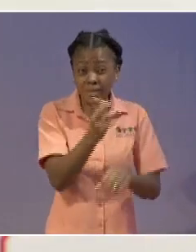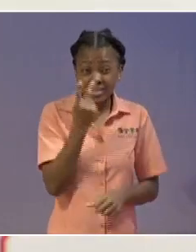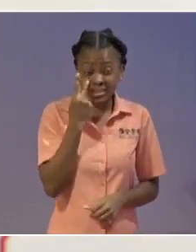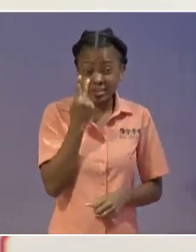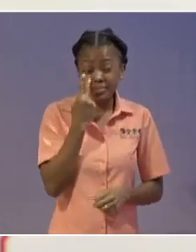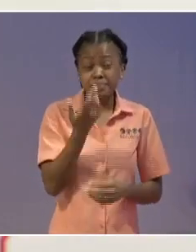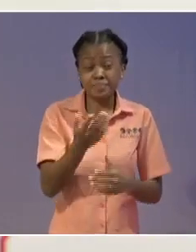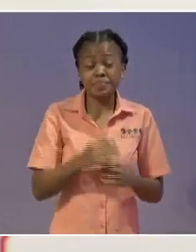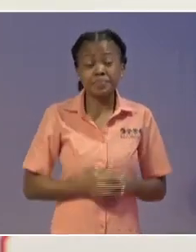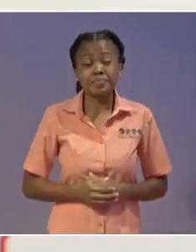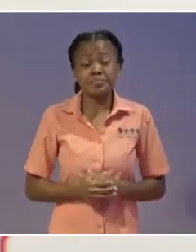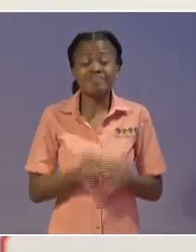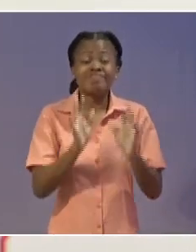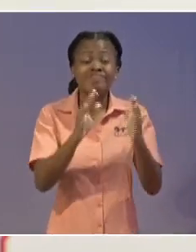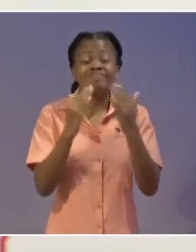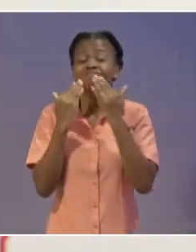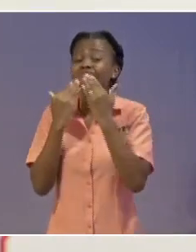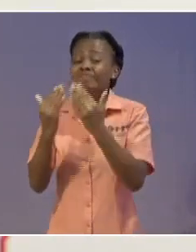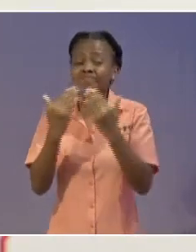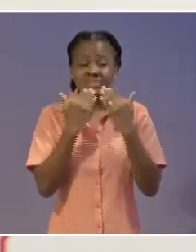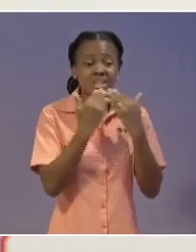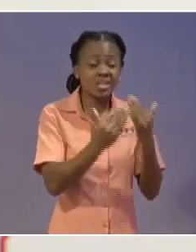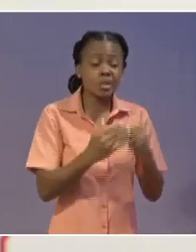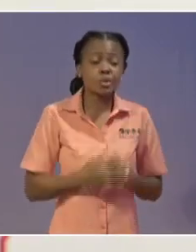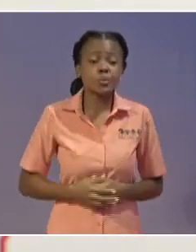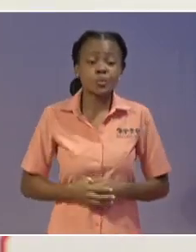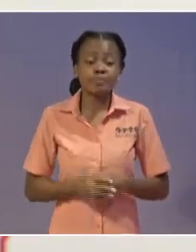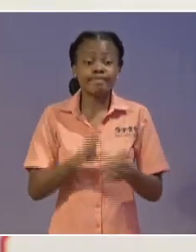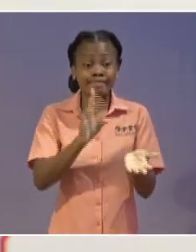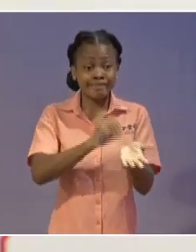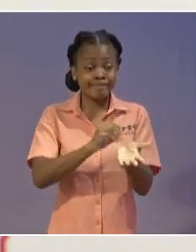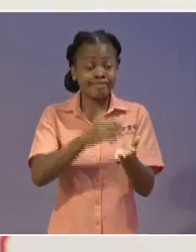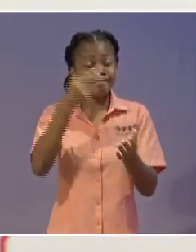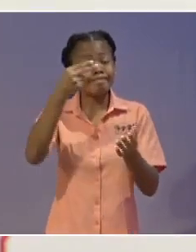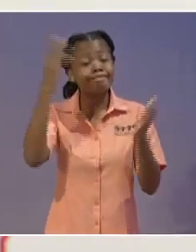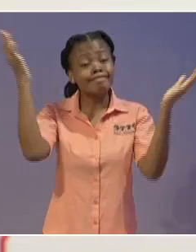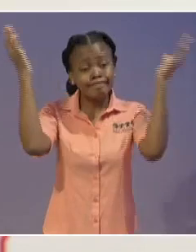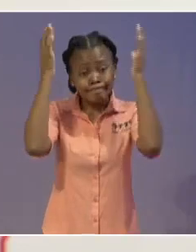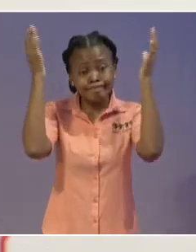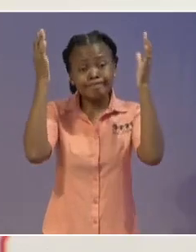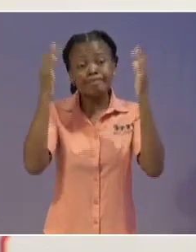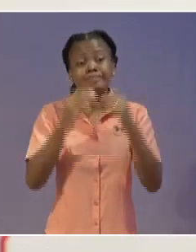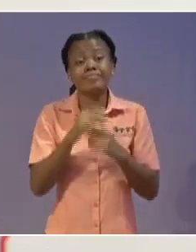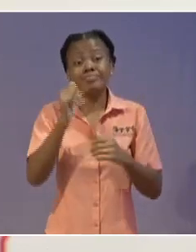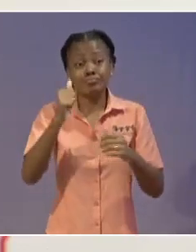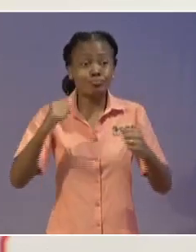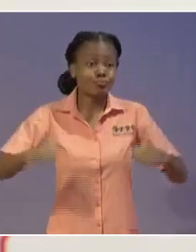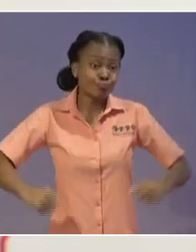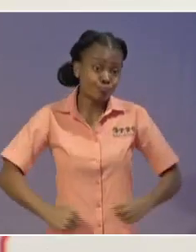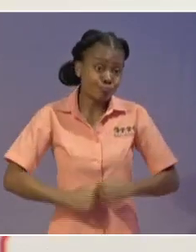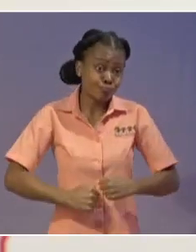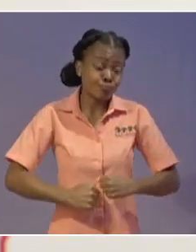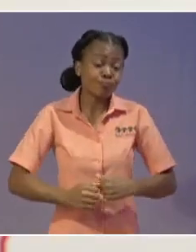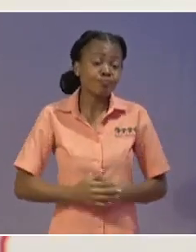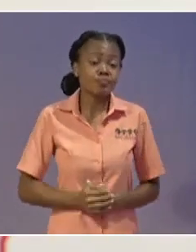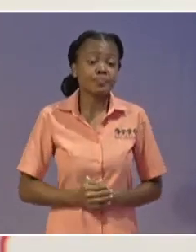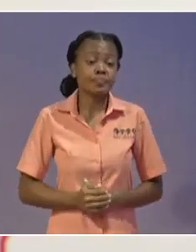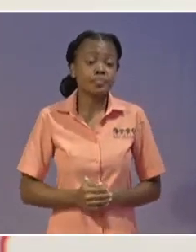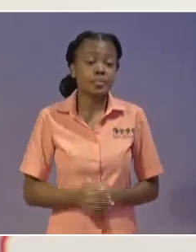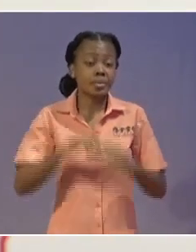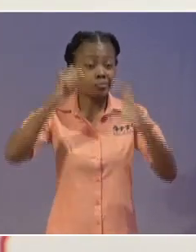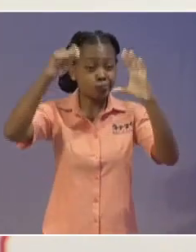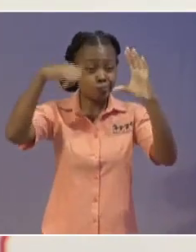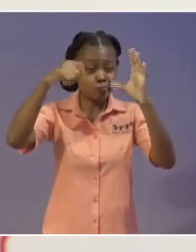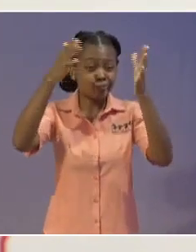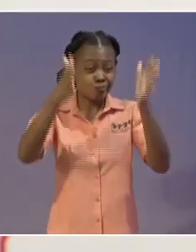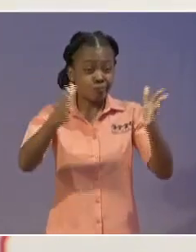CMO, Dr. Avery Hines, Mr. Al Alexander, members of the media, and ladies and gentlemen. Thank you for